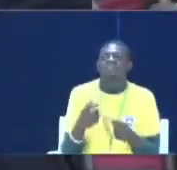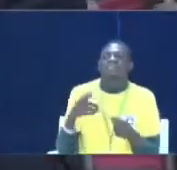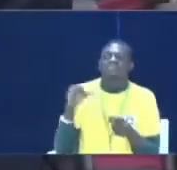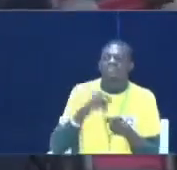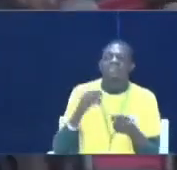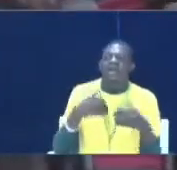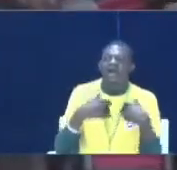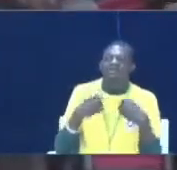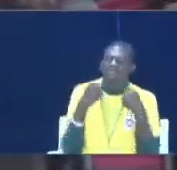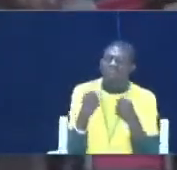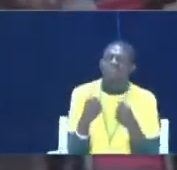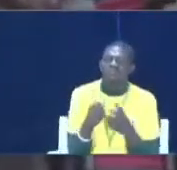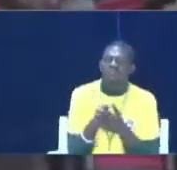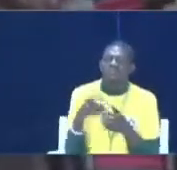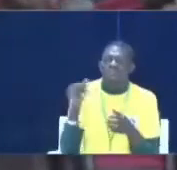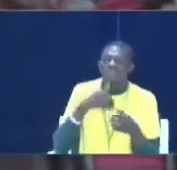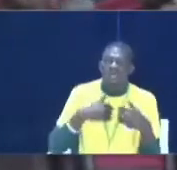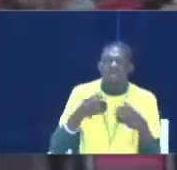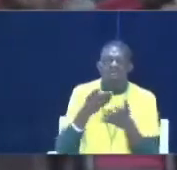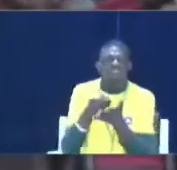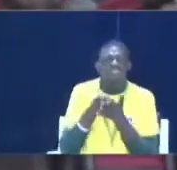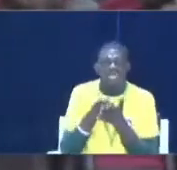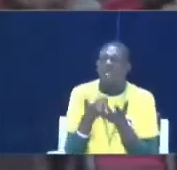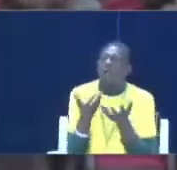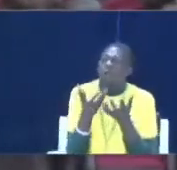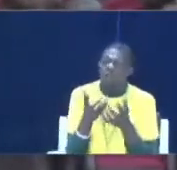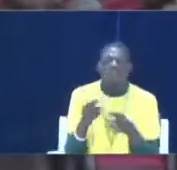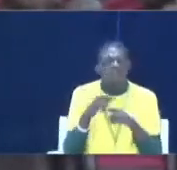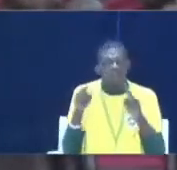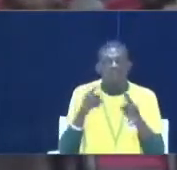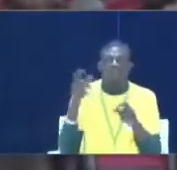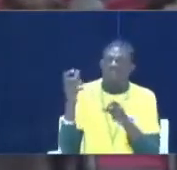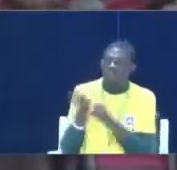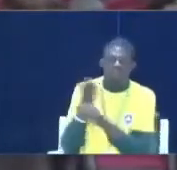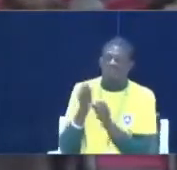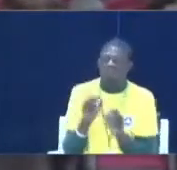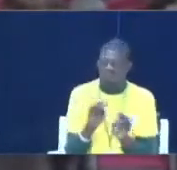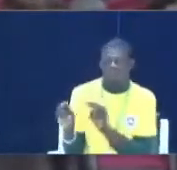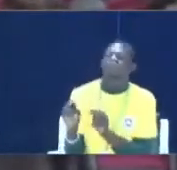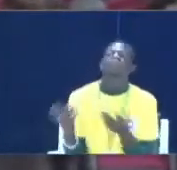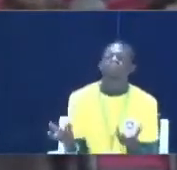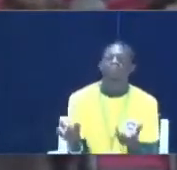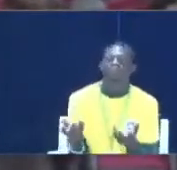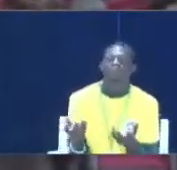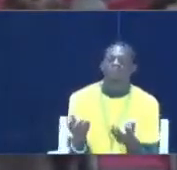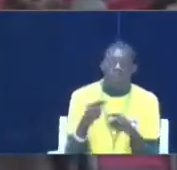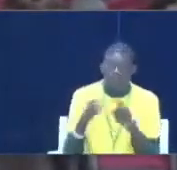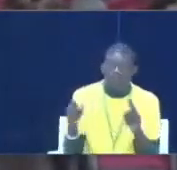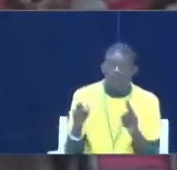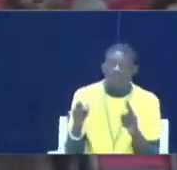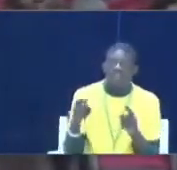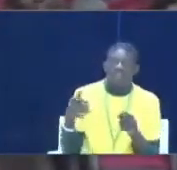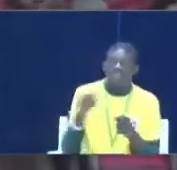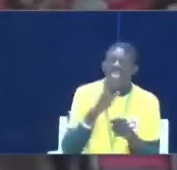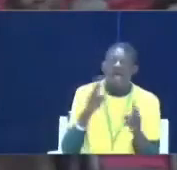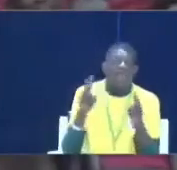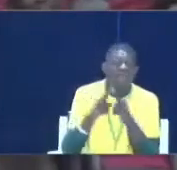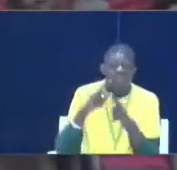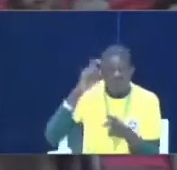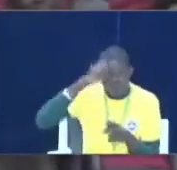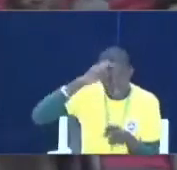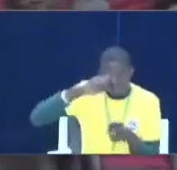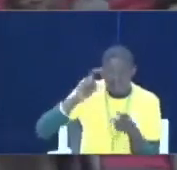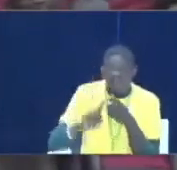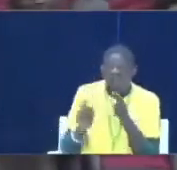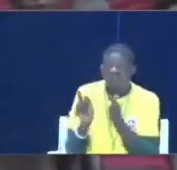the strength. They had desire. And they took off. But they were very wise to go